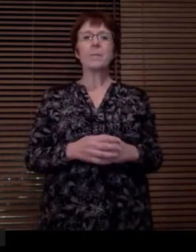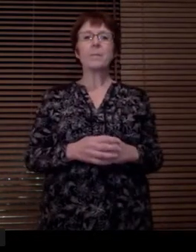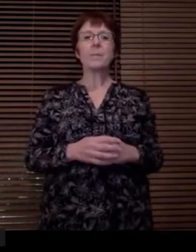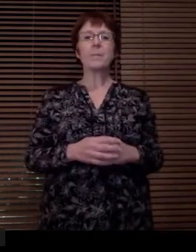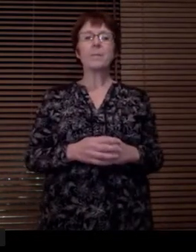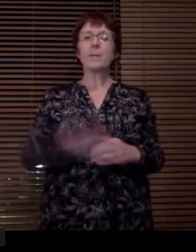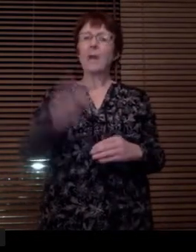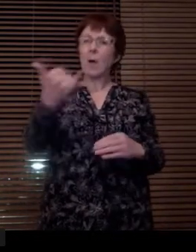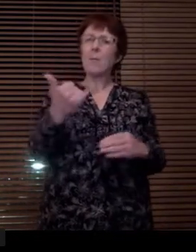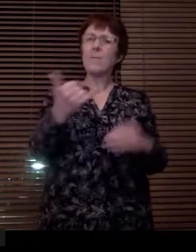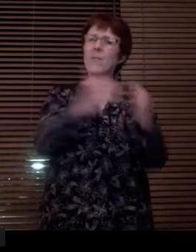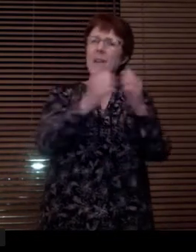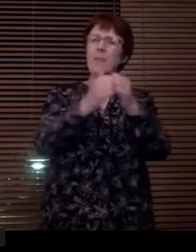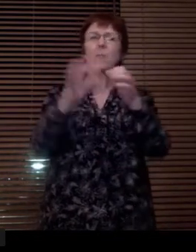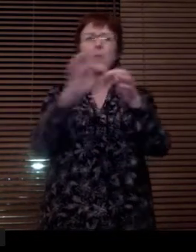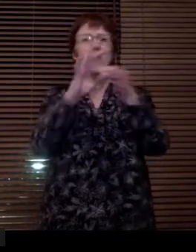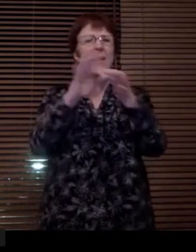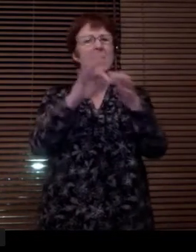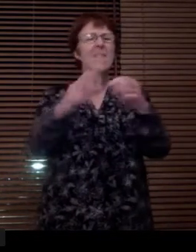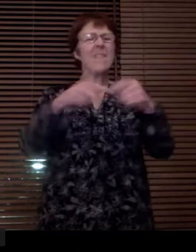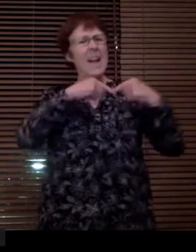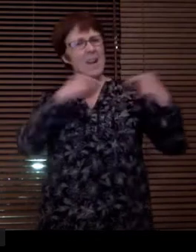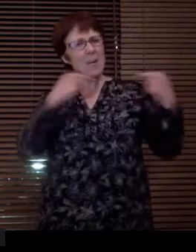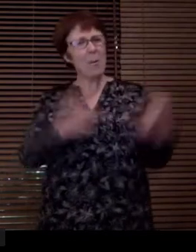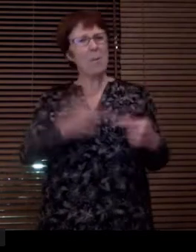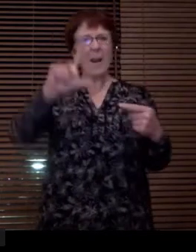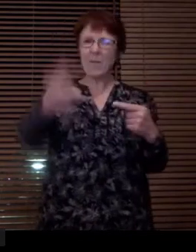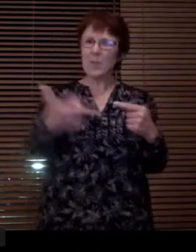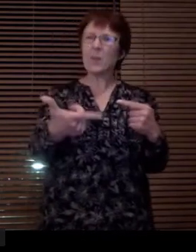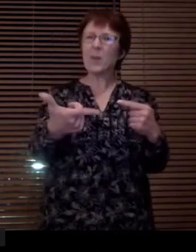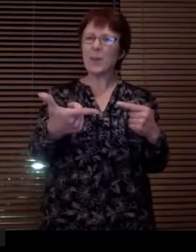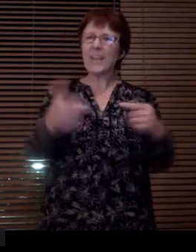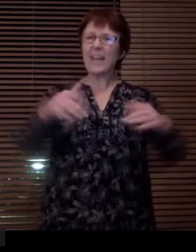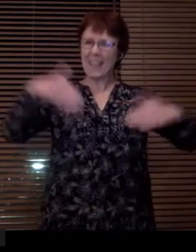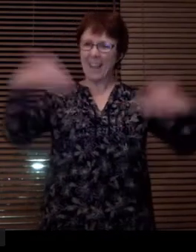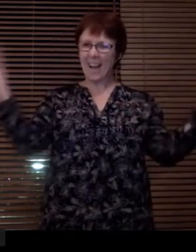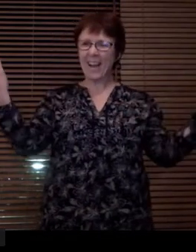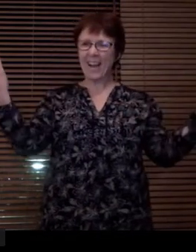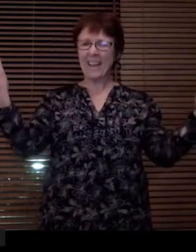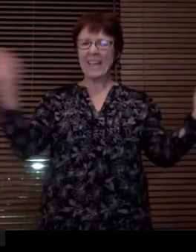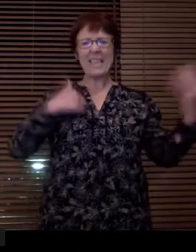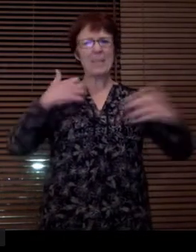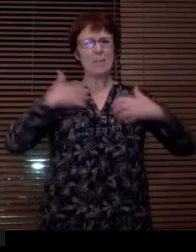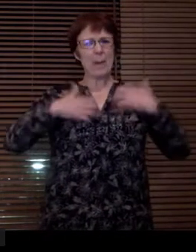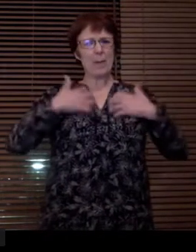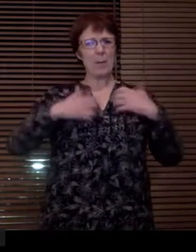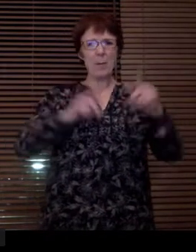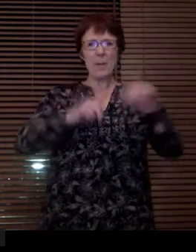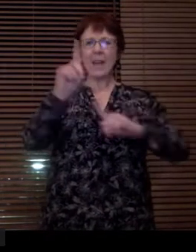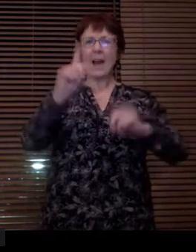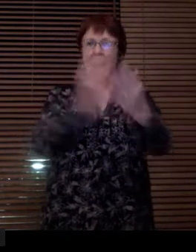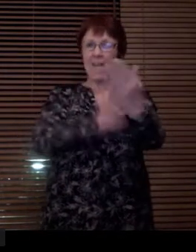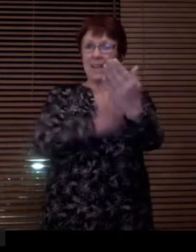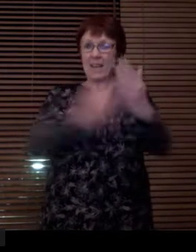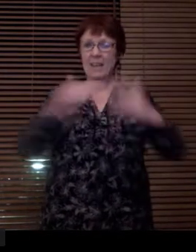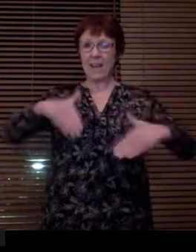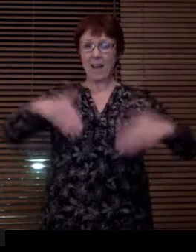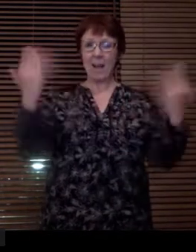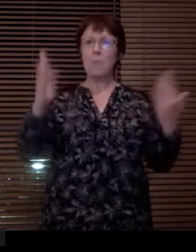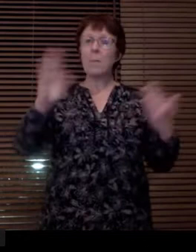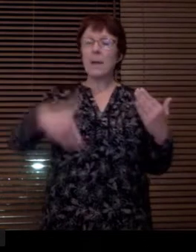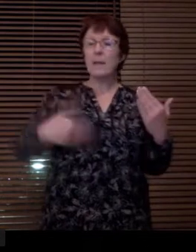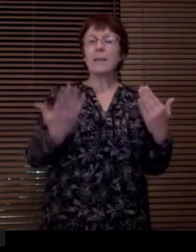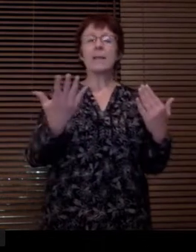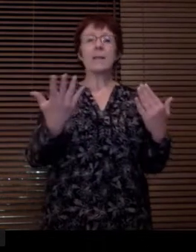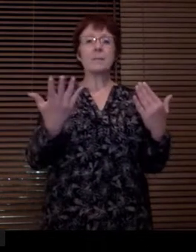Hello family, welcome back. Now we are on the handstand workout, a very exciting one for myself, a fundamental of gymnastics. So